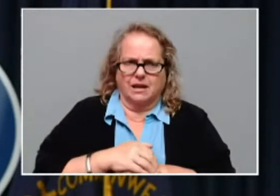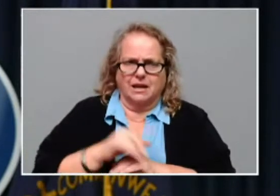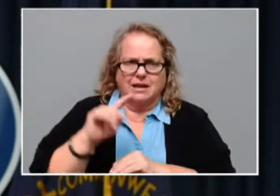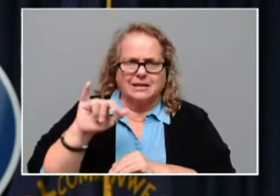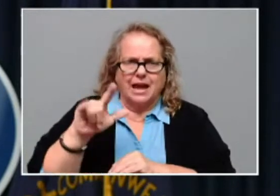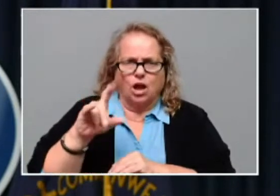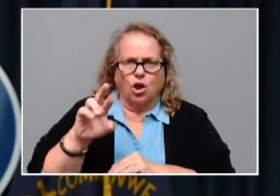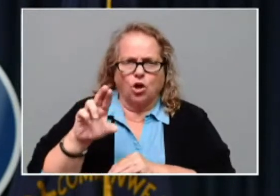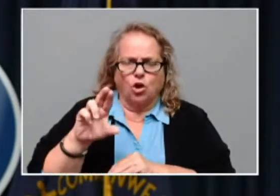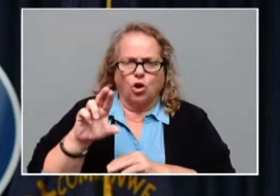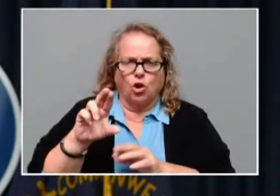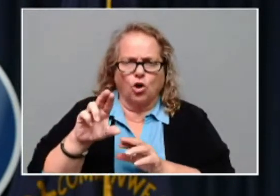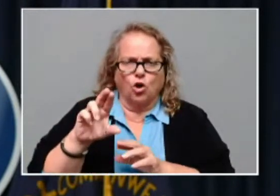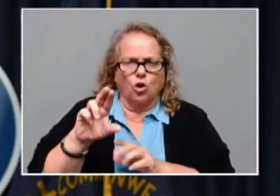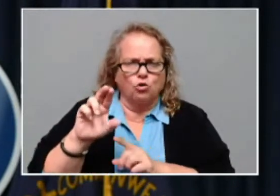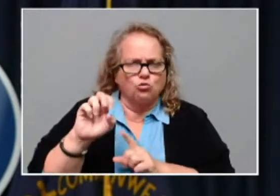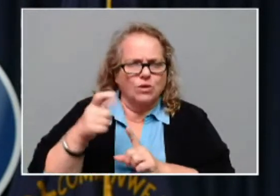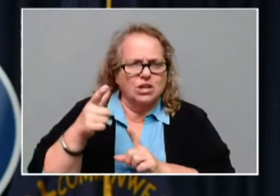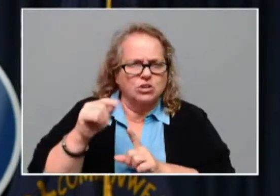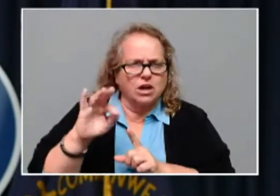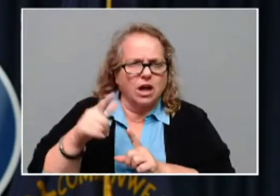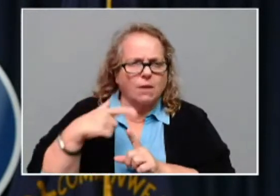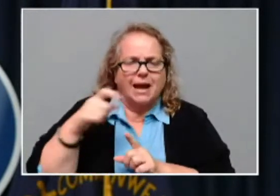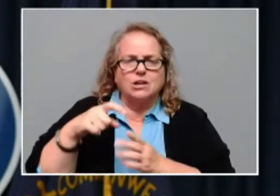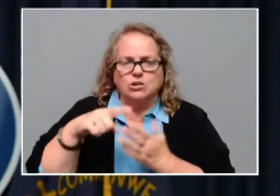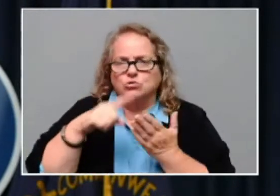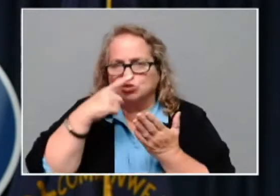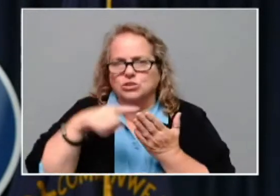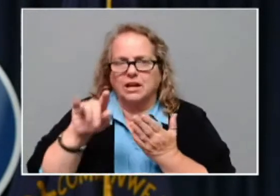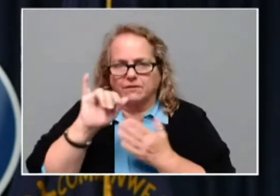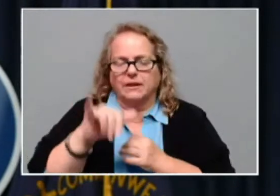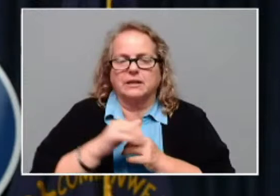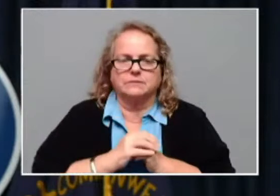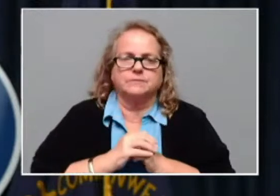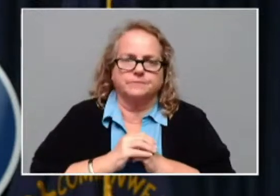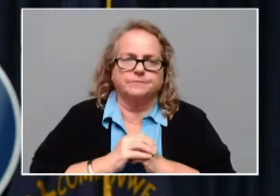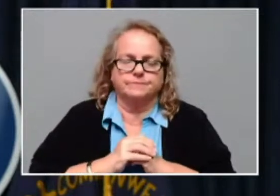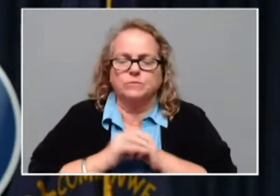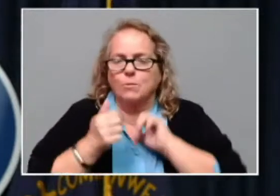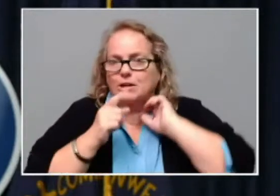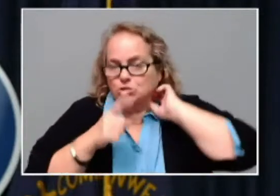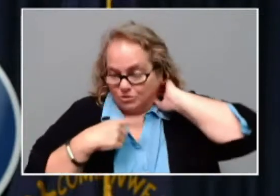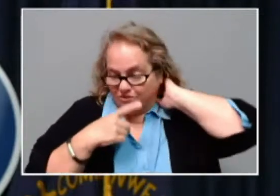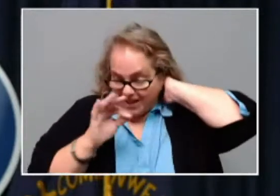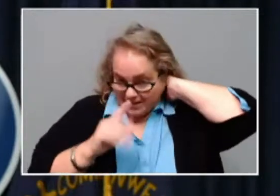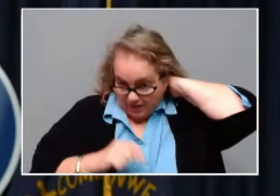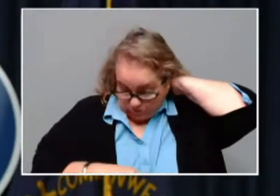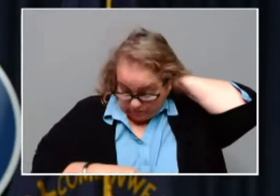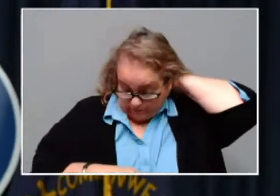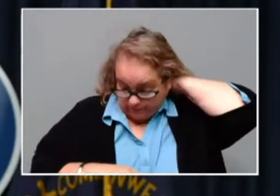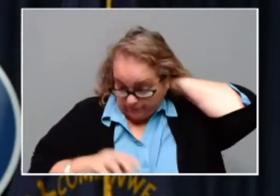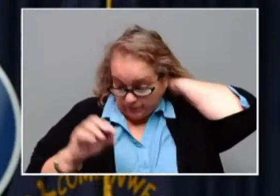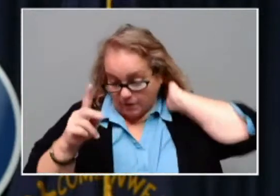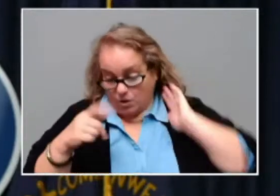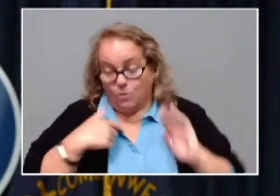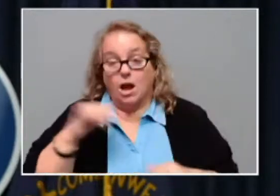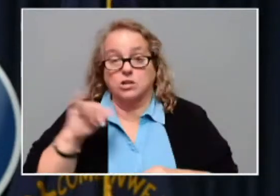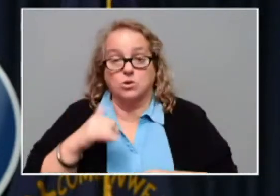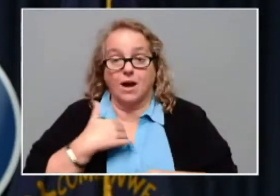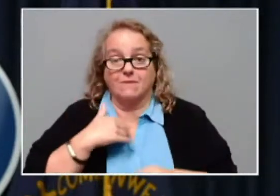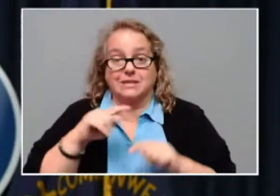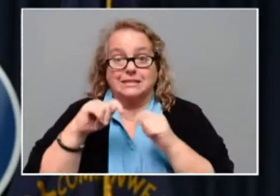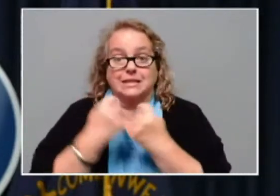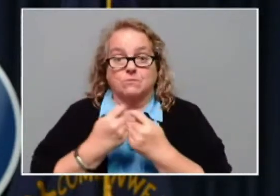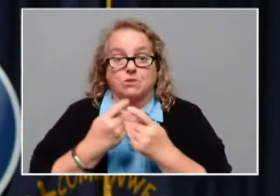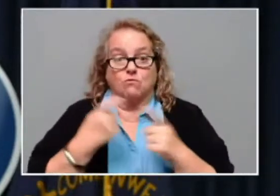need to check that to make sure of its accuracy. We also have teams in for monoclonal